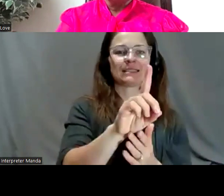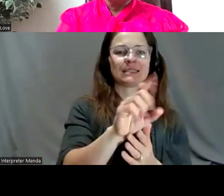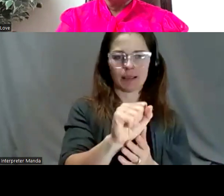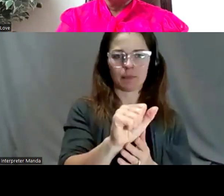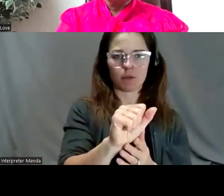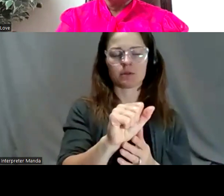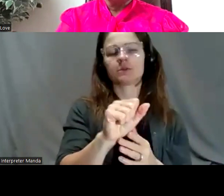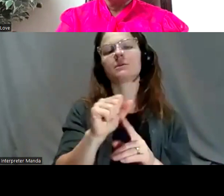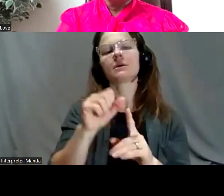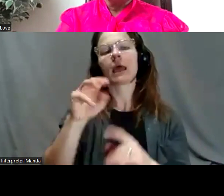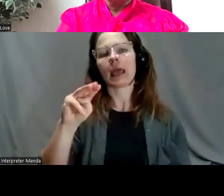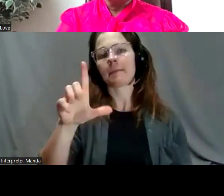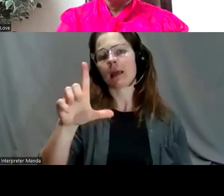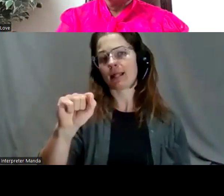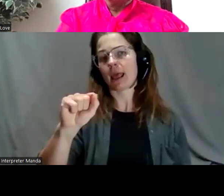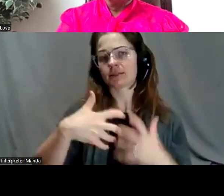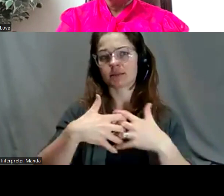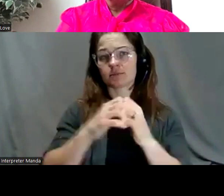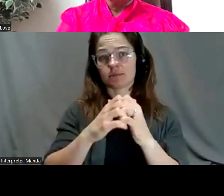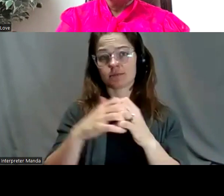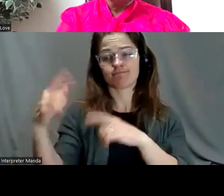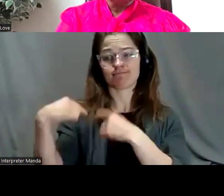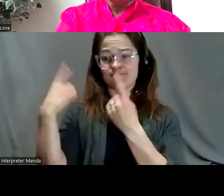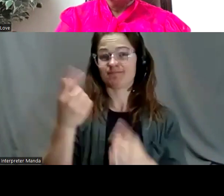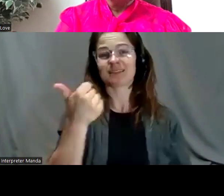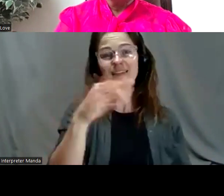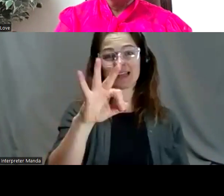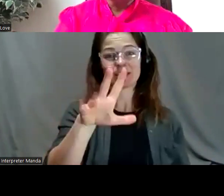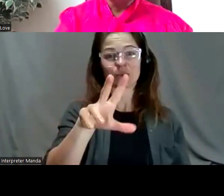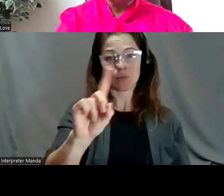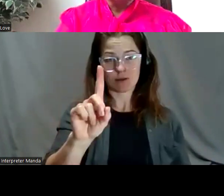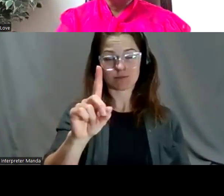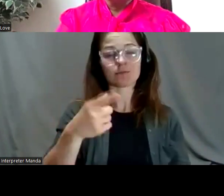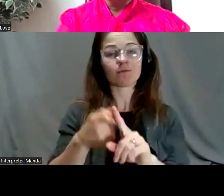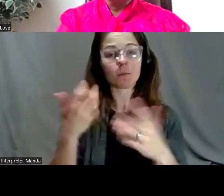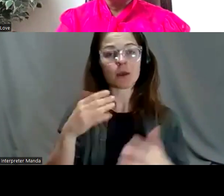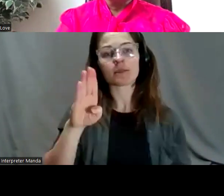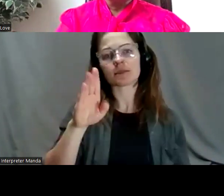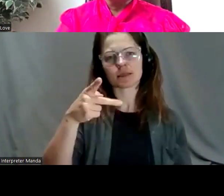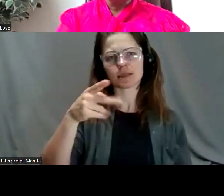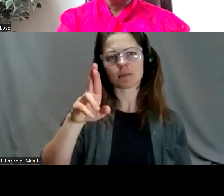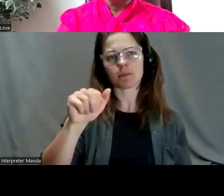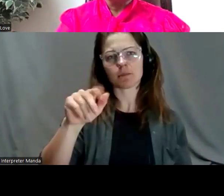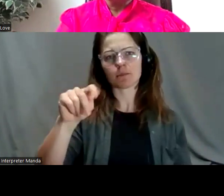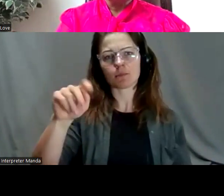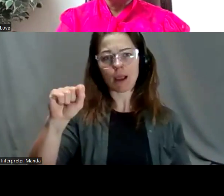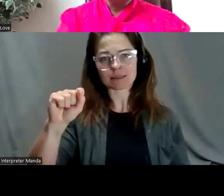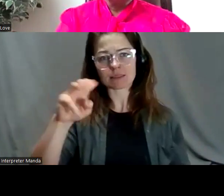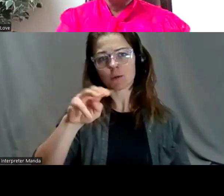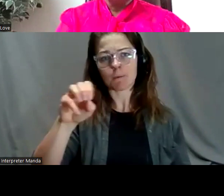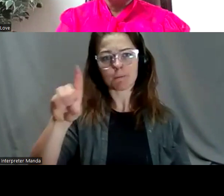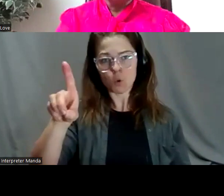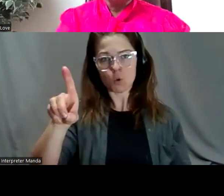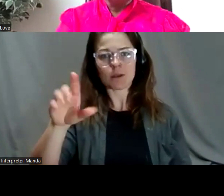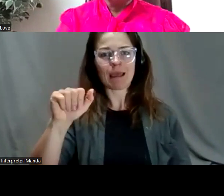was started in 1931 under the Pratt-Smoot Act. This is your history lesson for the